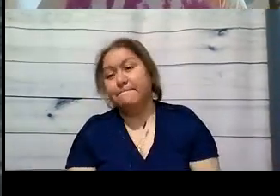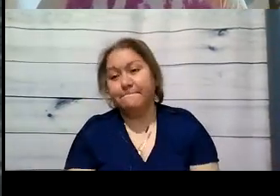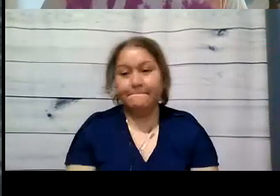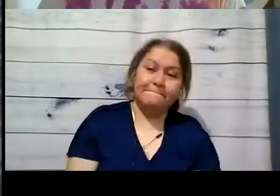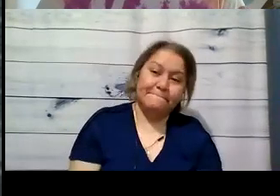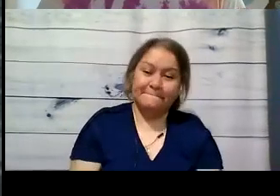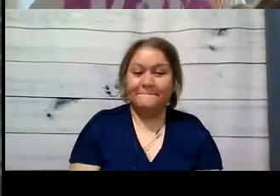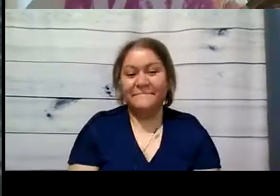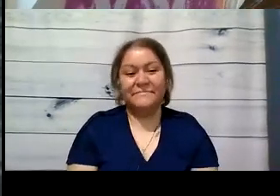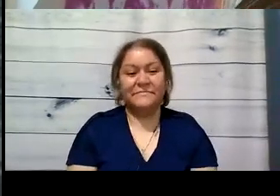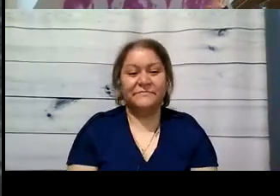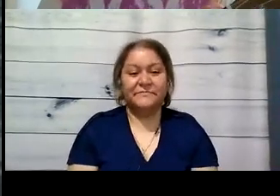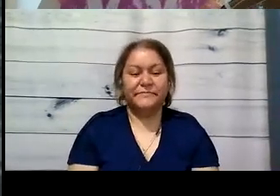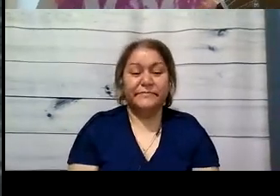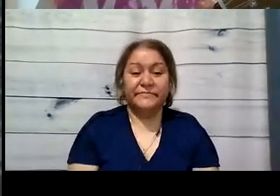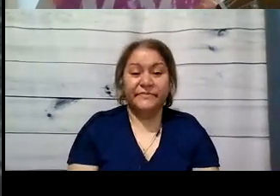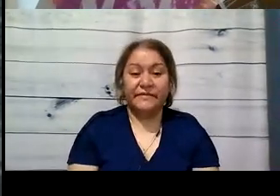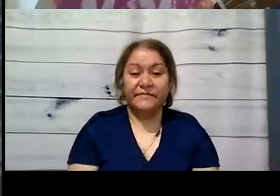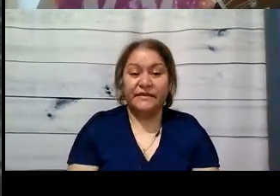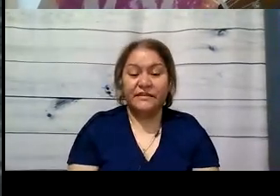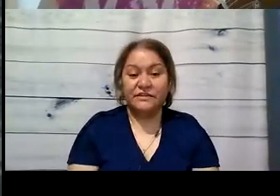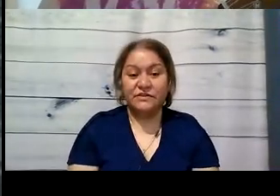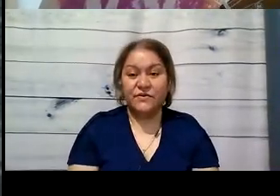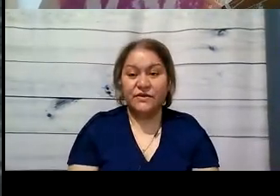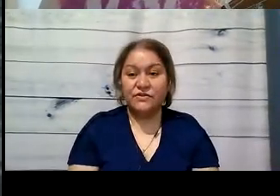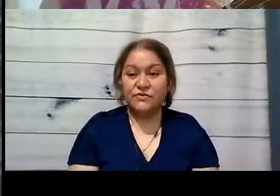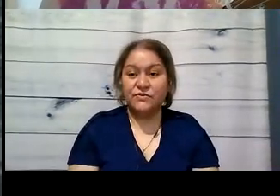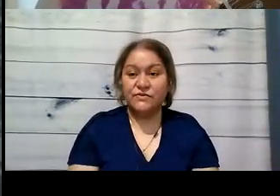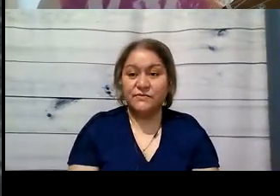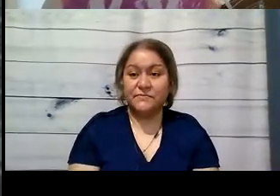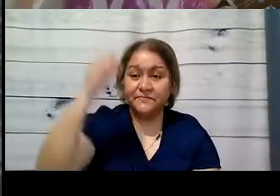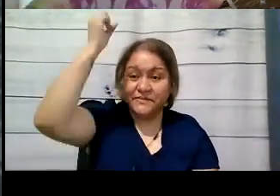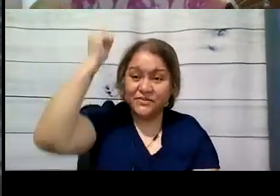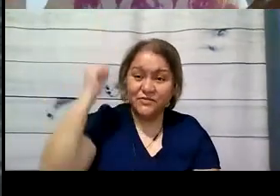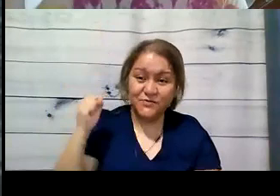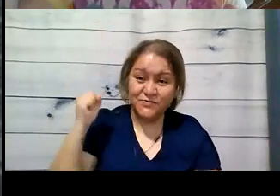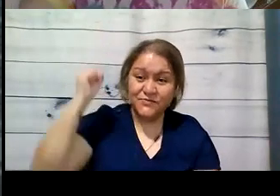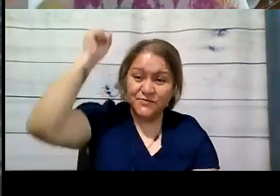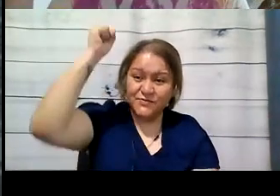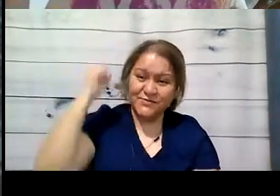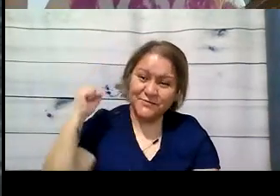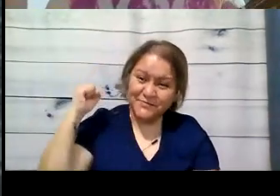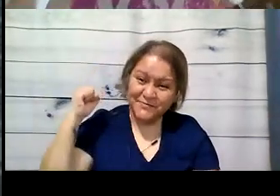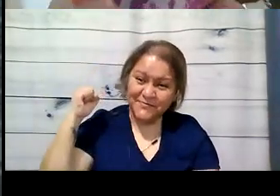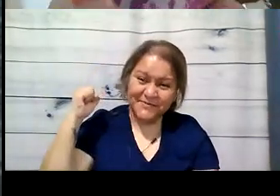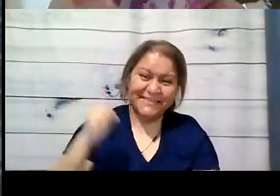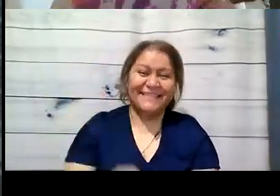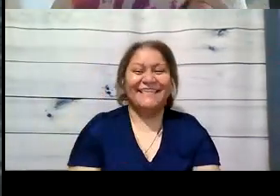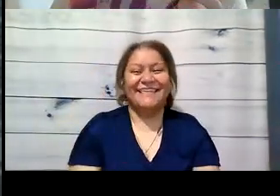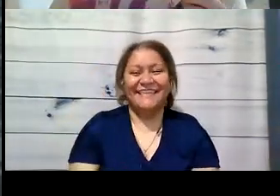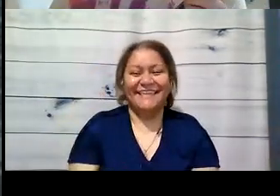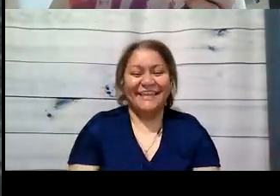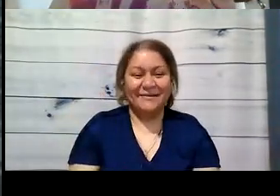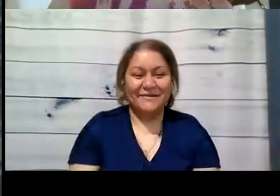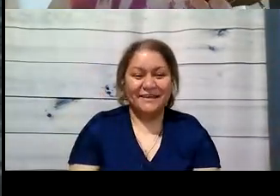feet, stomp, stomp. If you're happy and you know it, do the train, choo, choo.